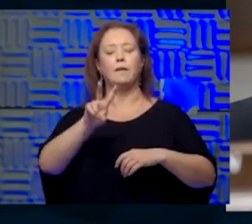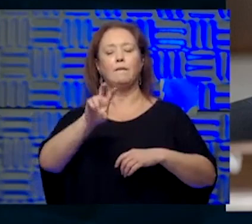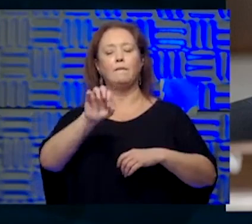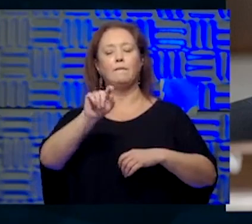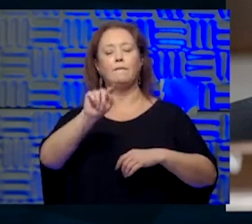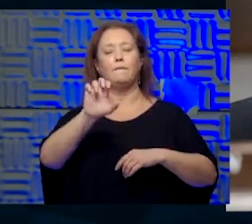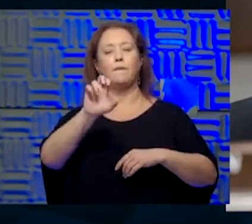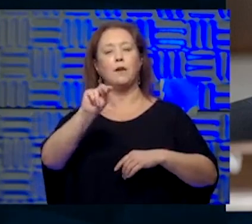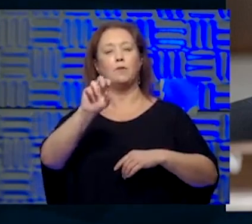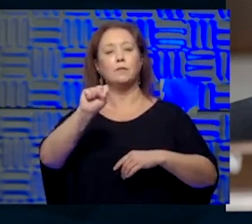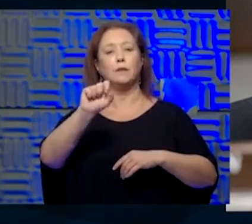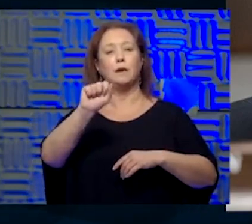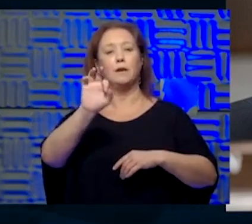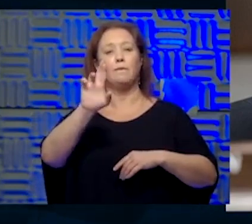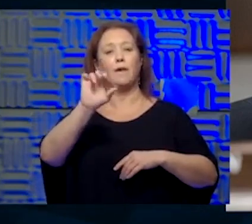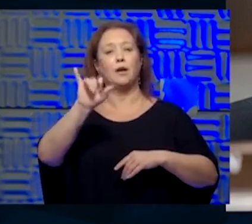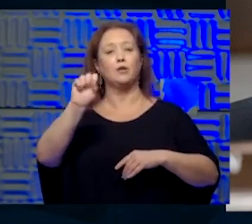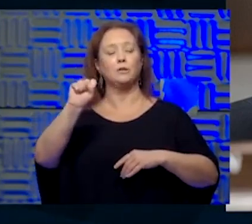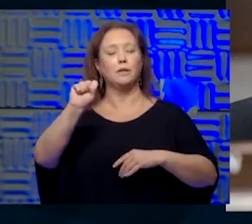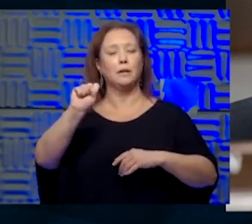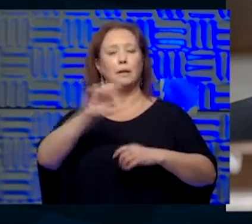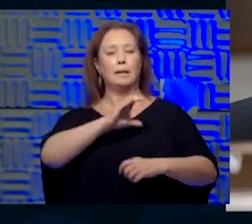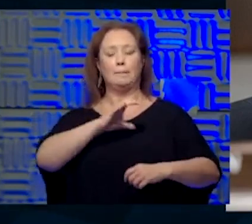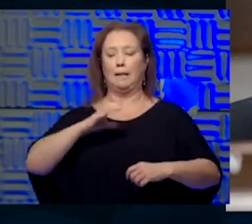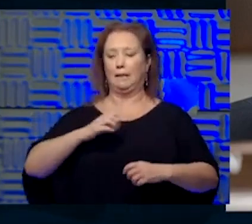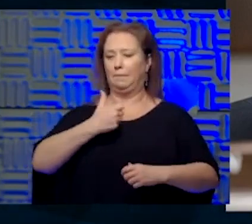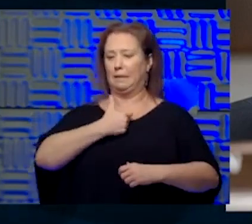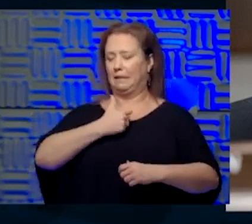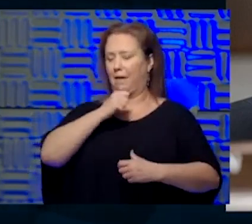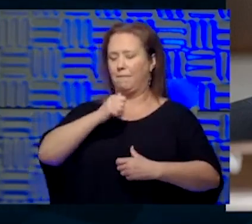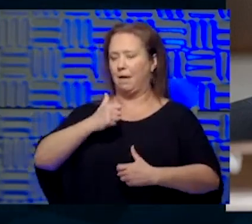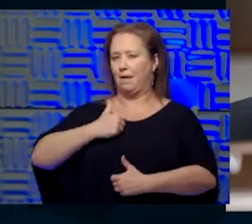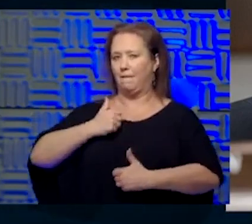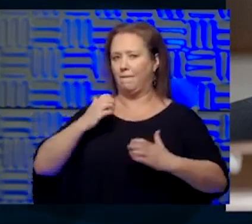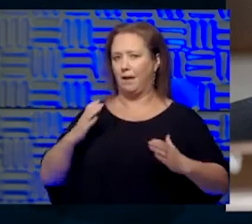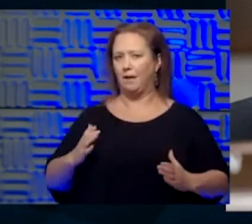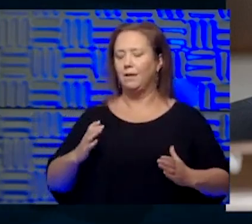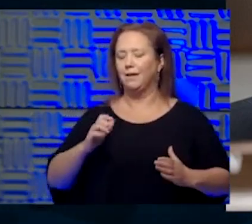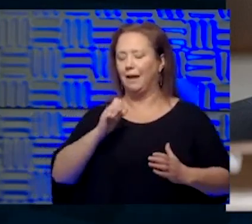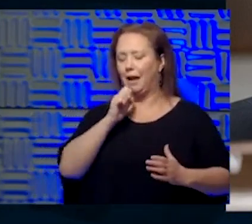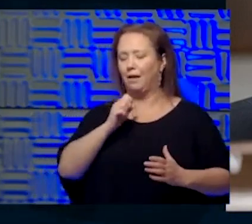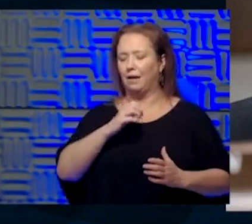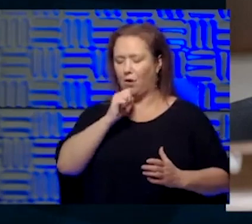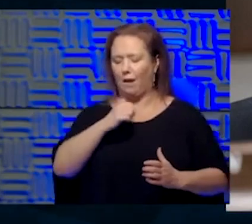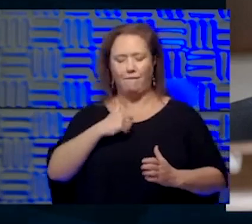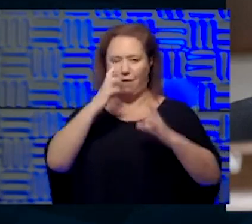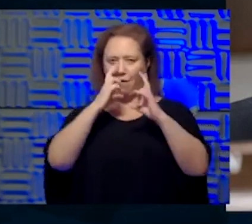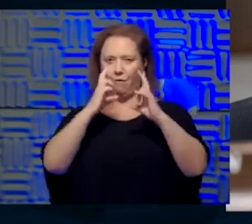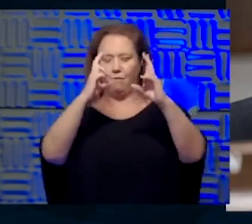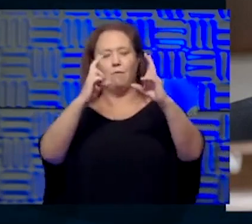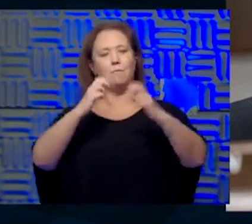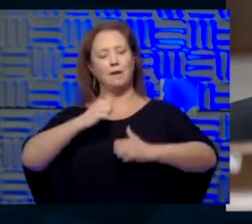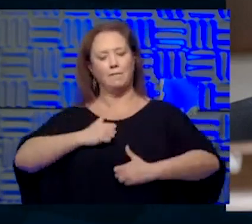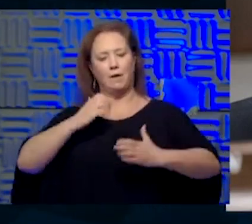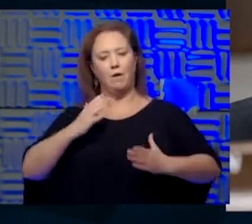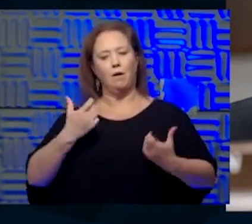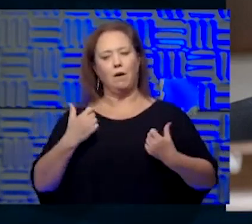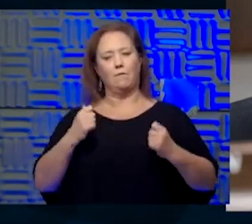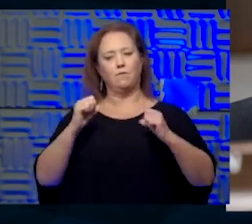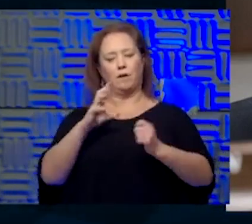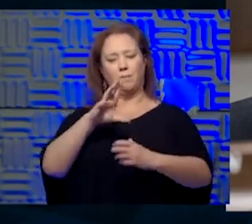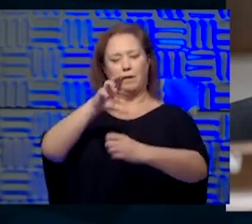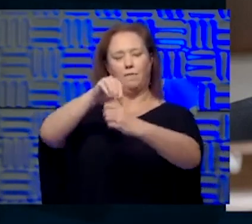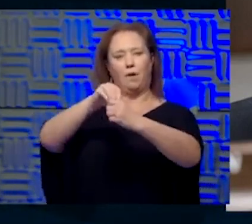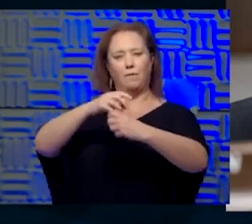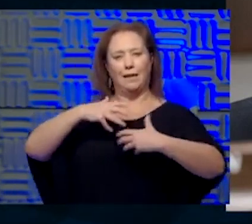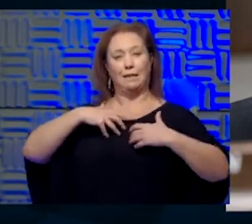in I'm not a veteran myself, so I don't claim that distinction or honor. But I have tried to be involved, particularly in the